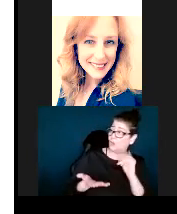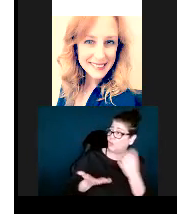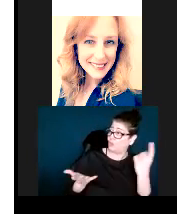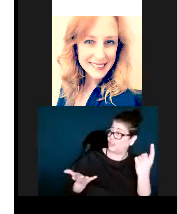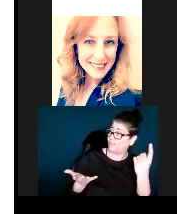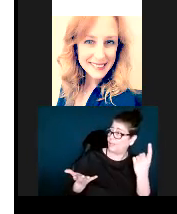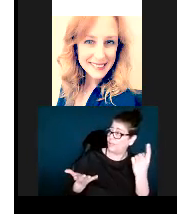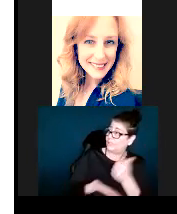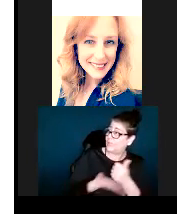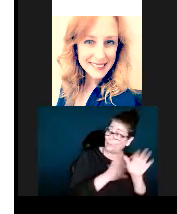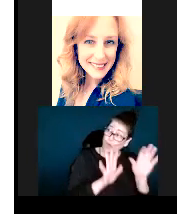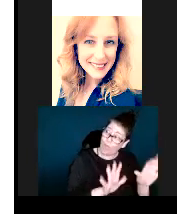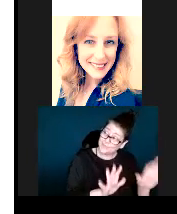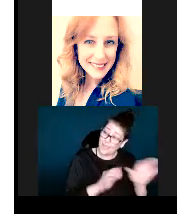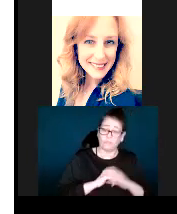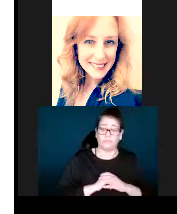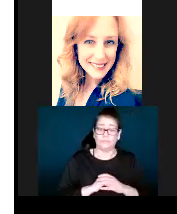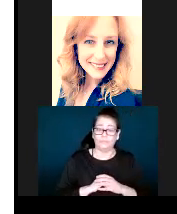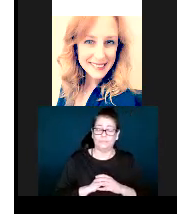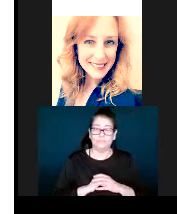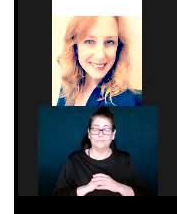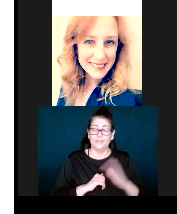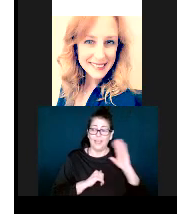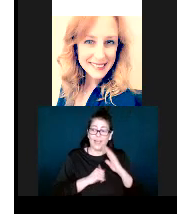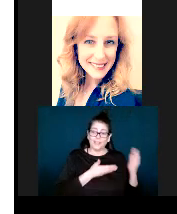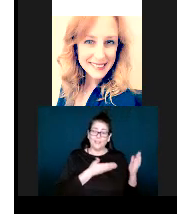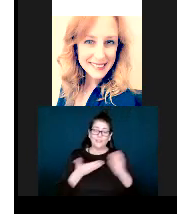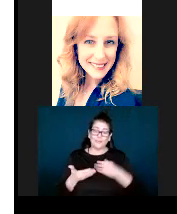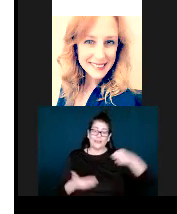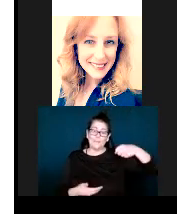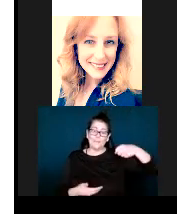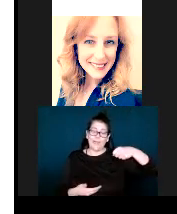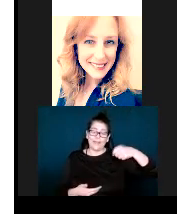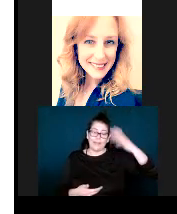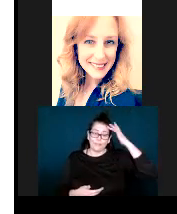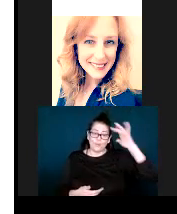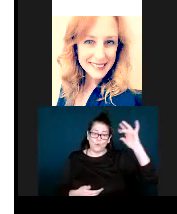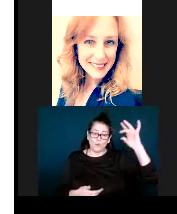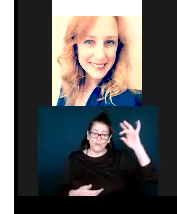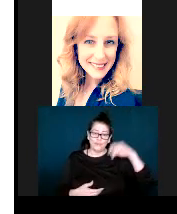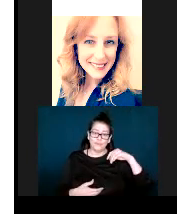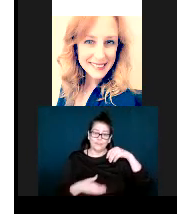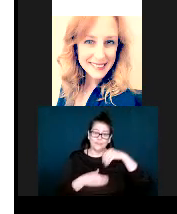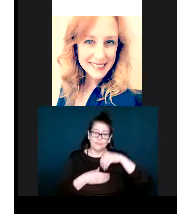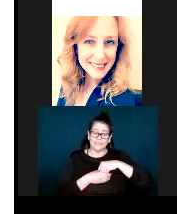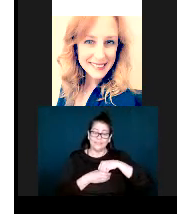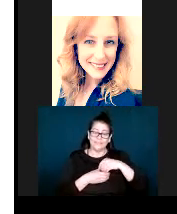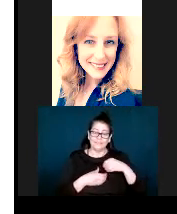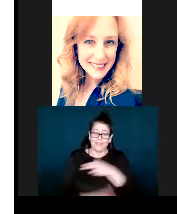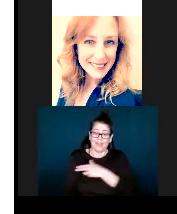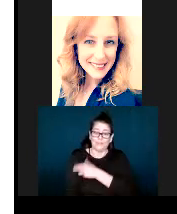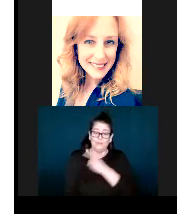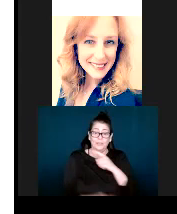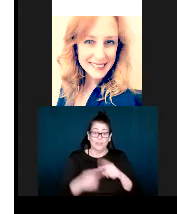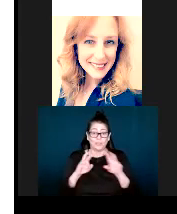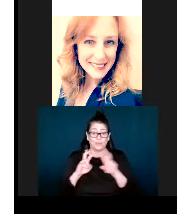that might calm them down? I used to take a bag of quarters into the hospital with me. So when we were done with the exam, there was this